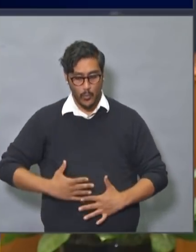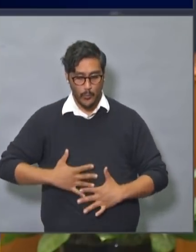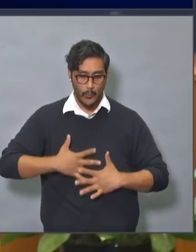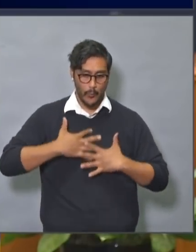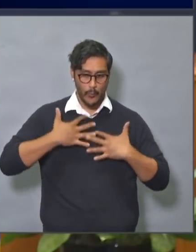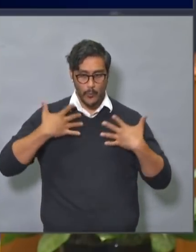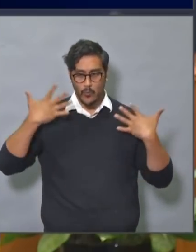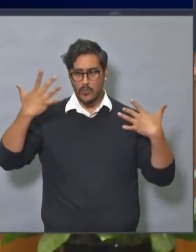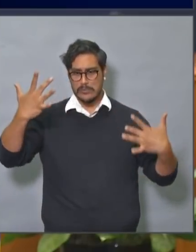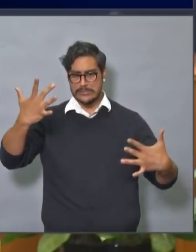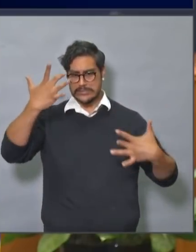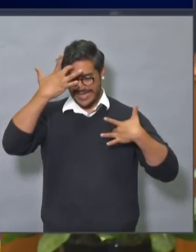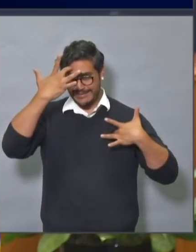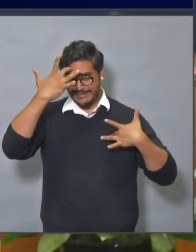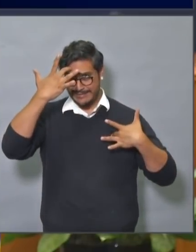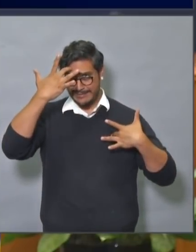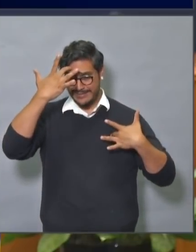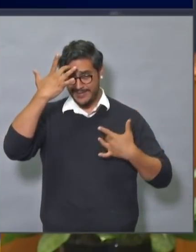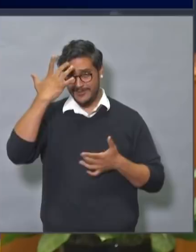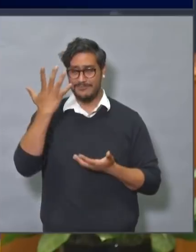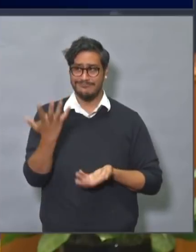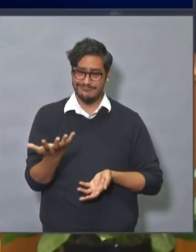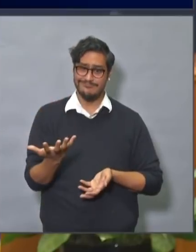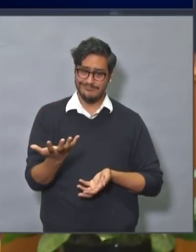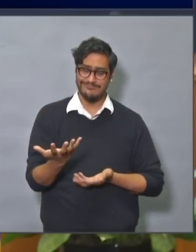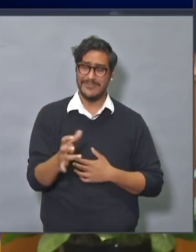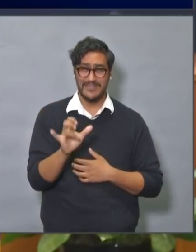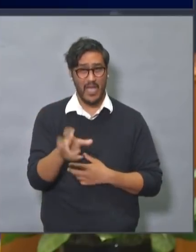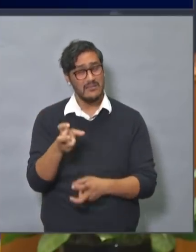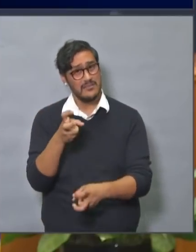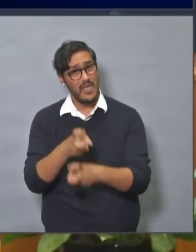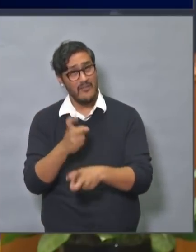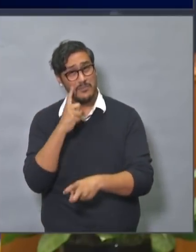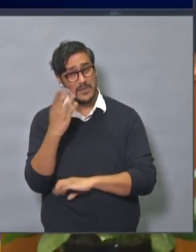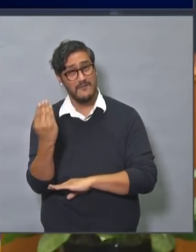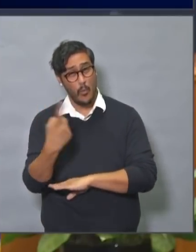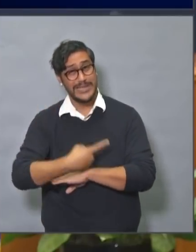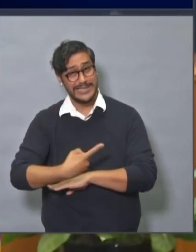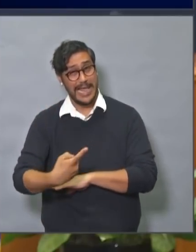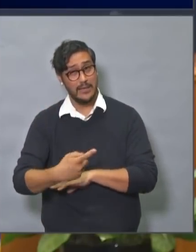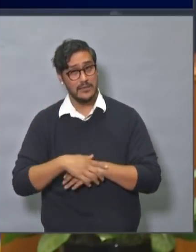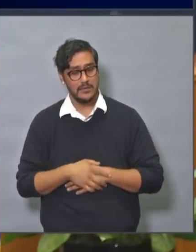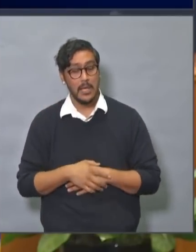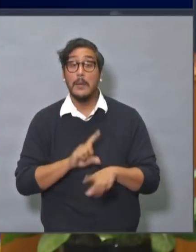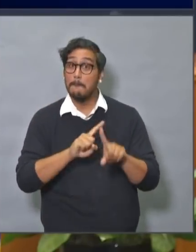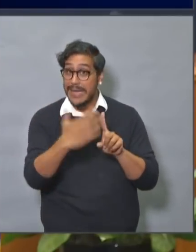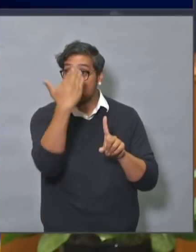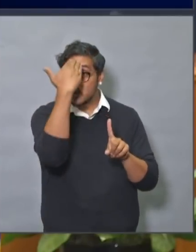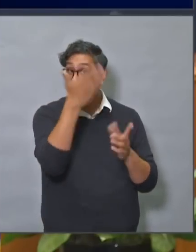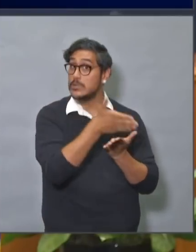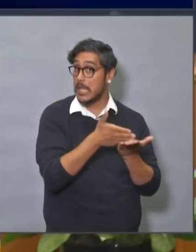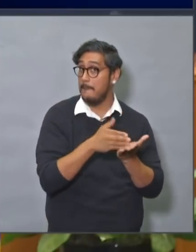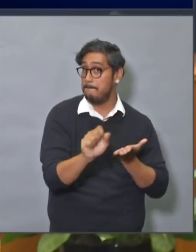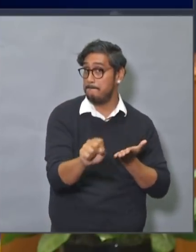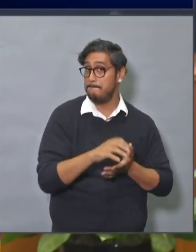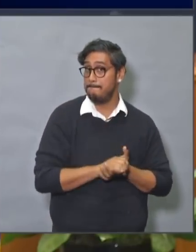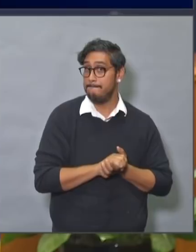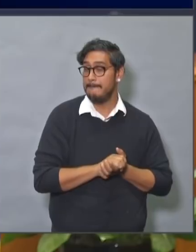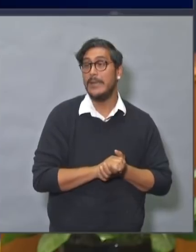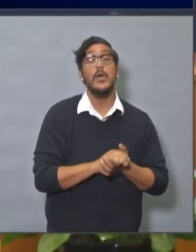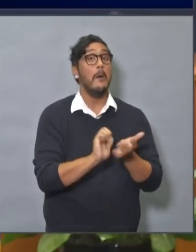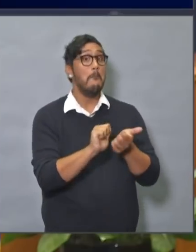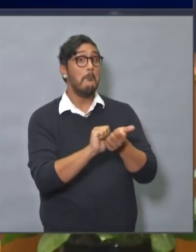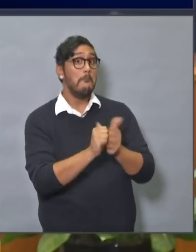where they are, in fact, definitively becoming infected. We do know a few things, though. We know a lot of people were at family